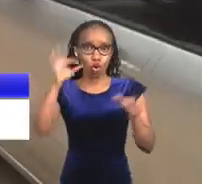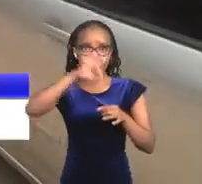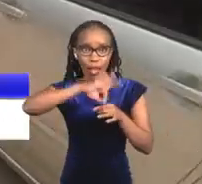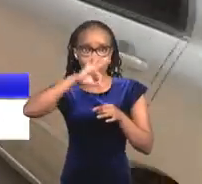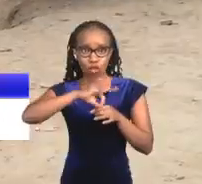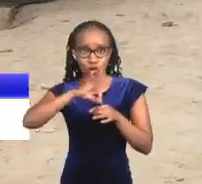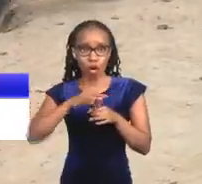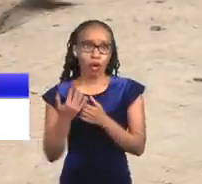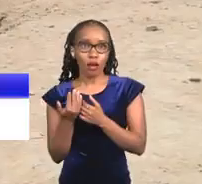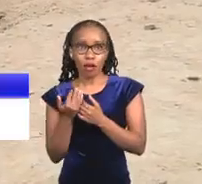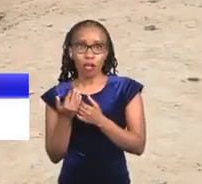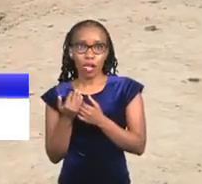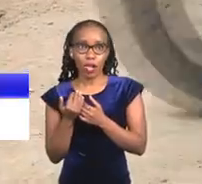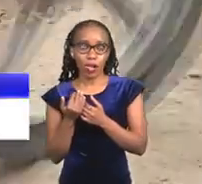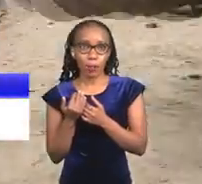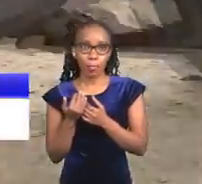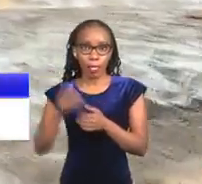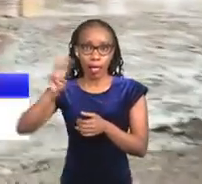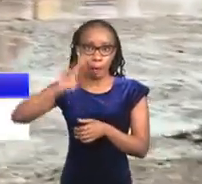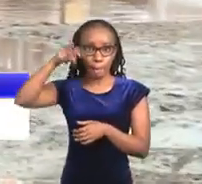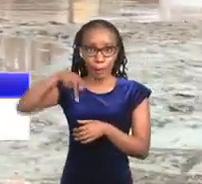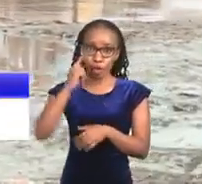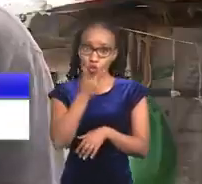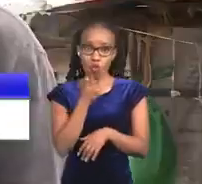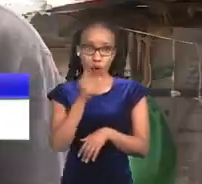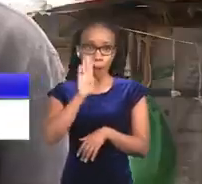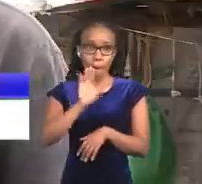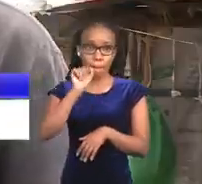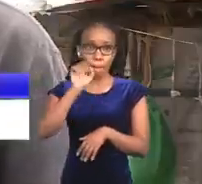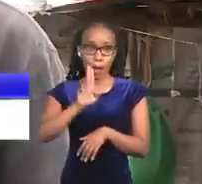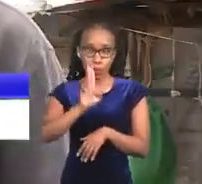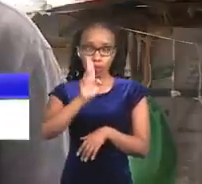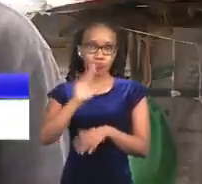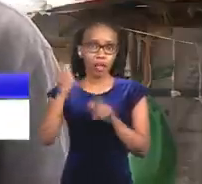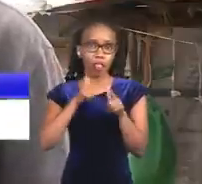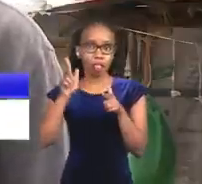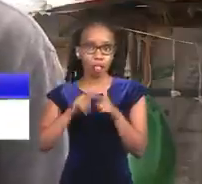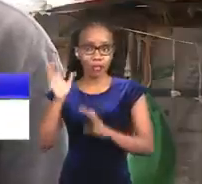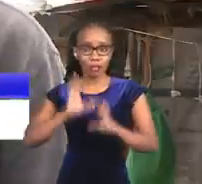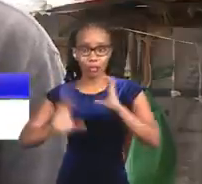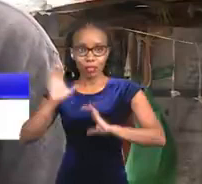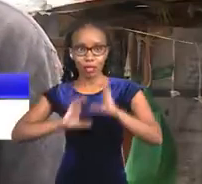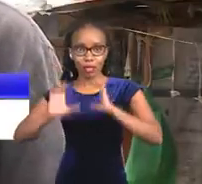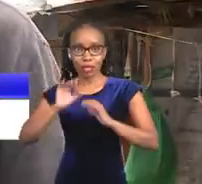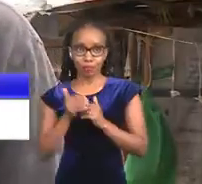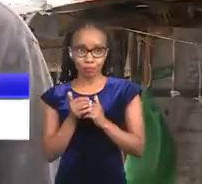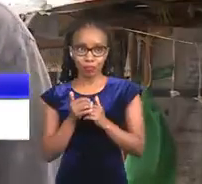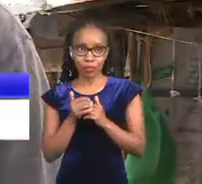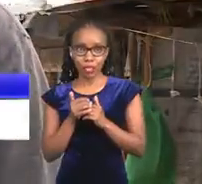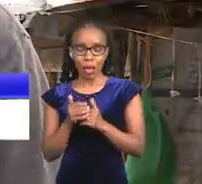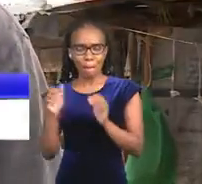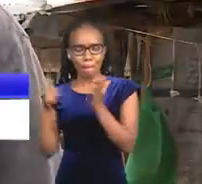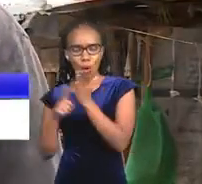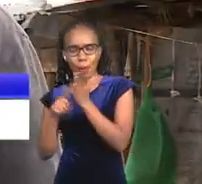led to the voting in of the current Member of Parliament, Babu Owino. Then, residents had their personal and societal